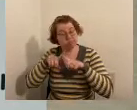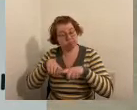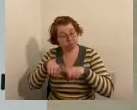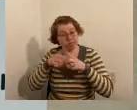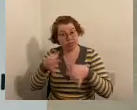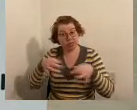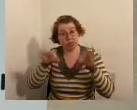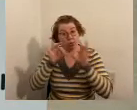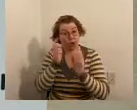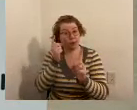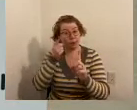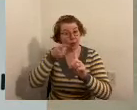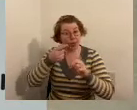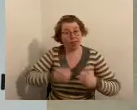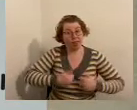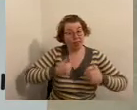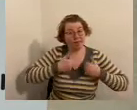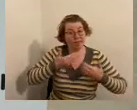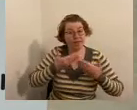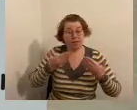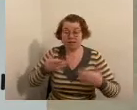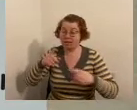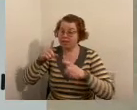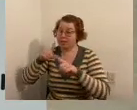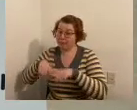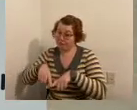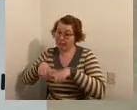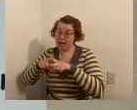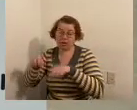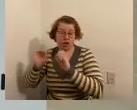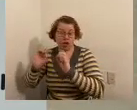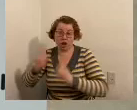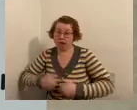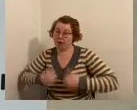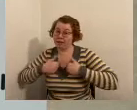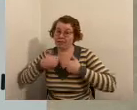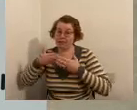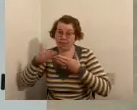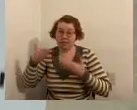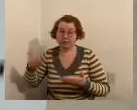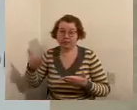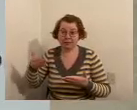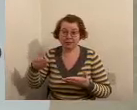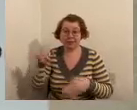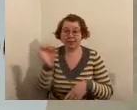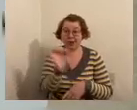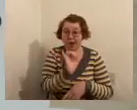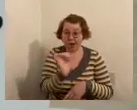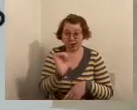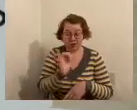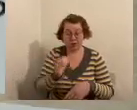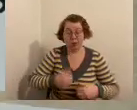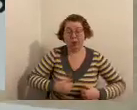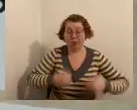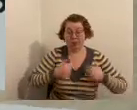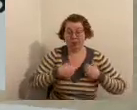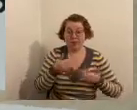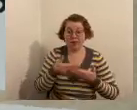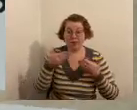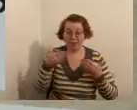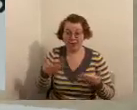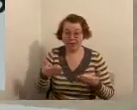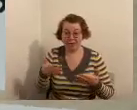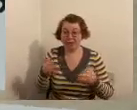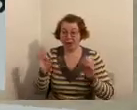an important point, that living things depend on non-living things. And living